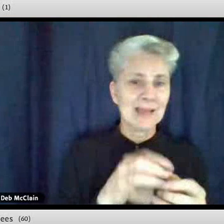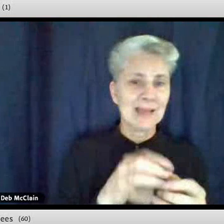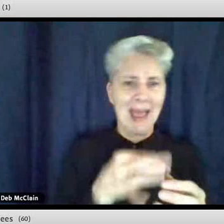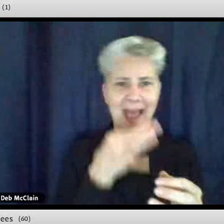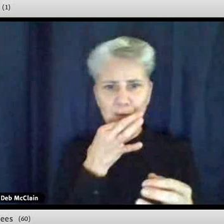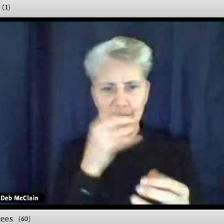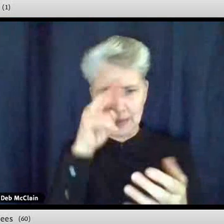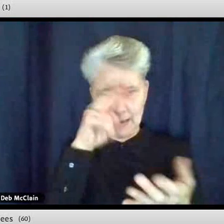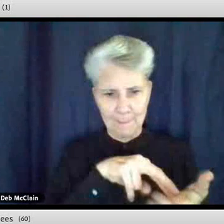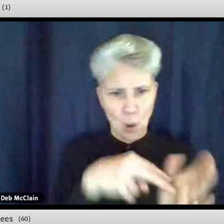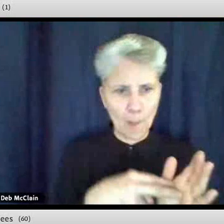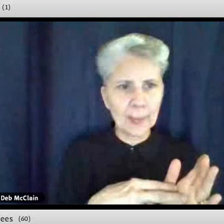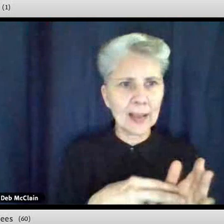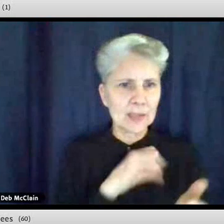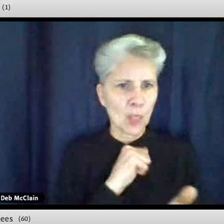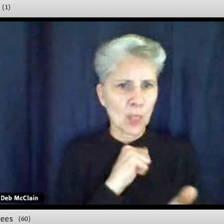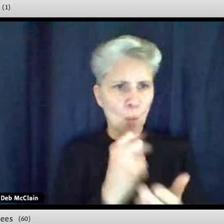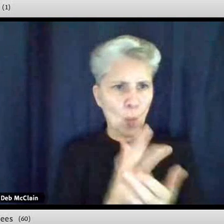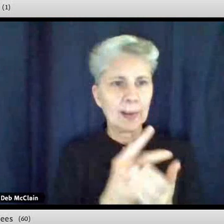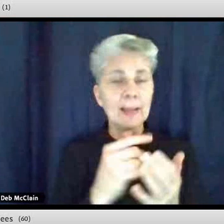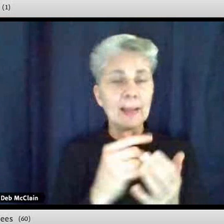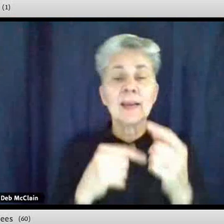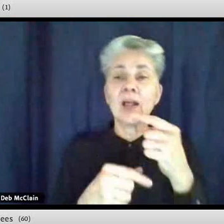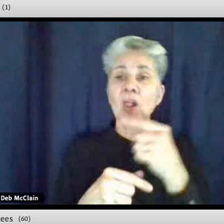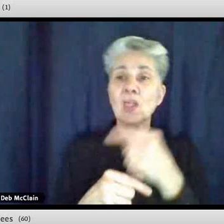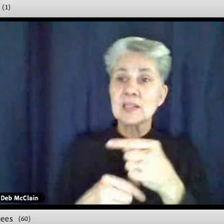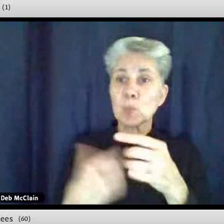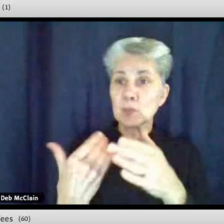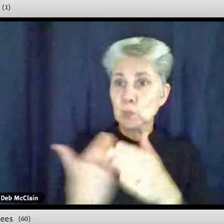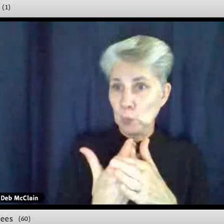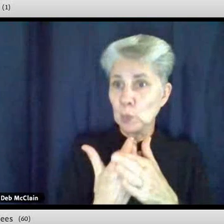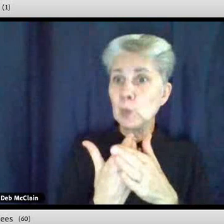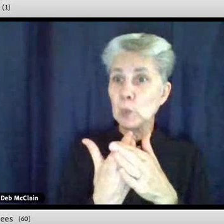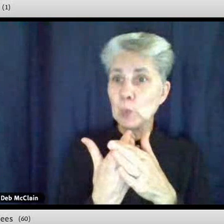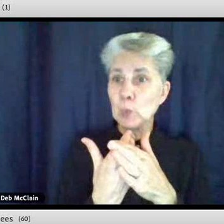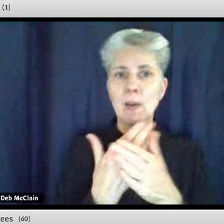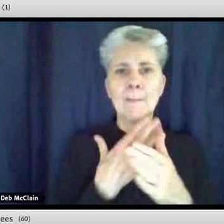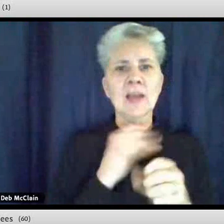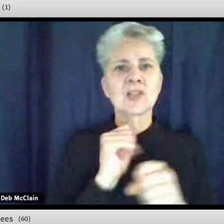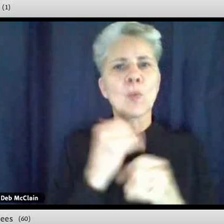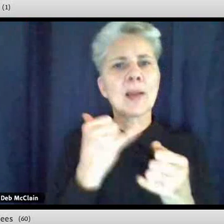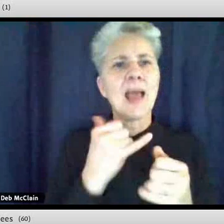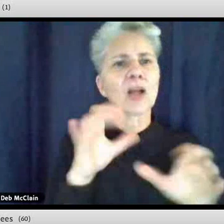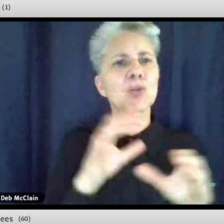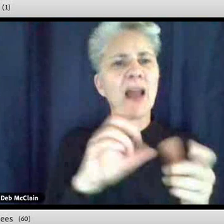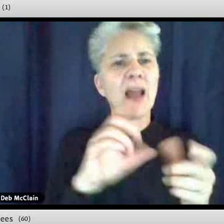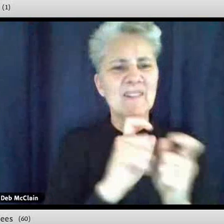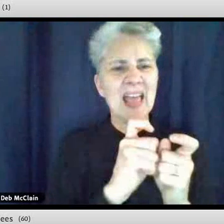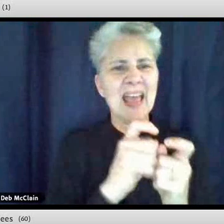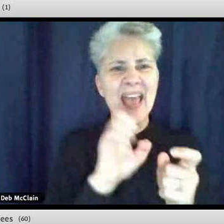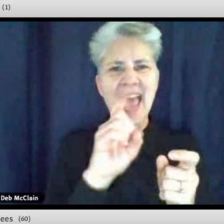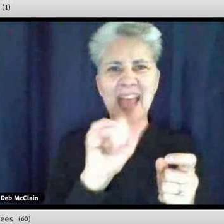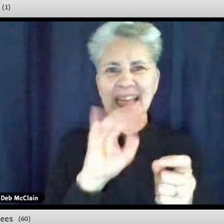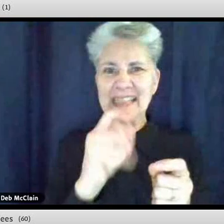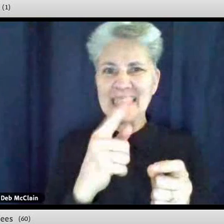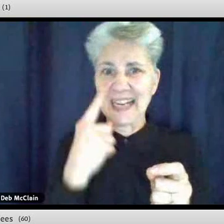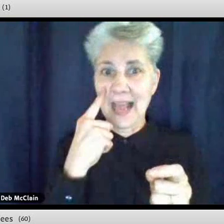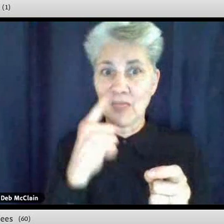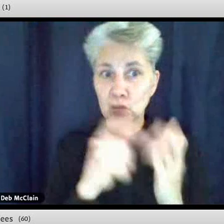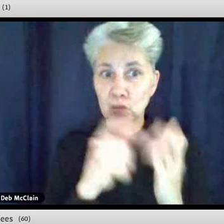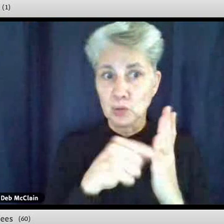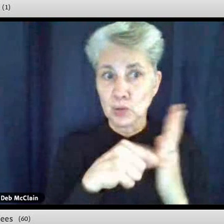at that. It talks about currency, relevance, authority, accuracy, and purpose. And then this is new, kind of